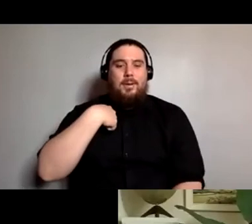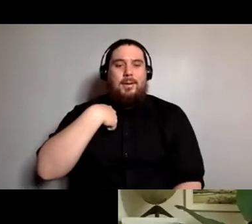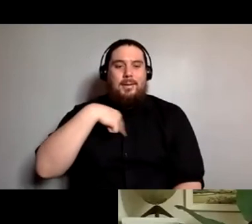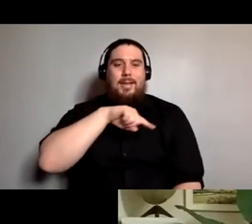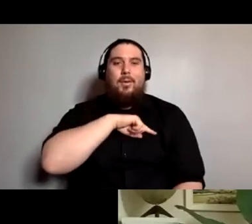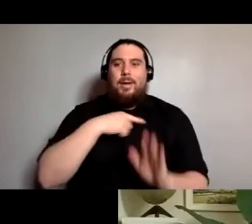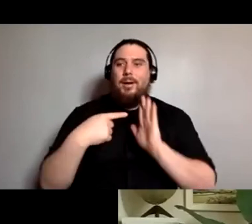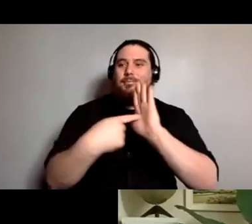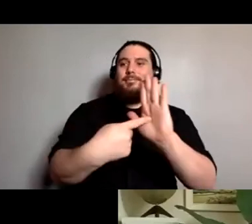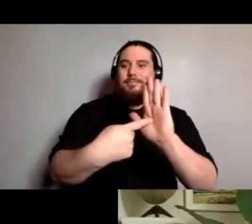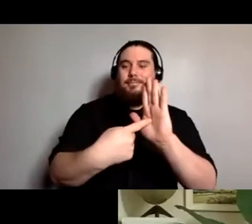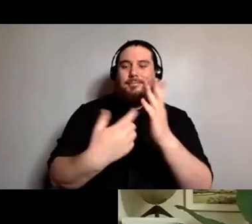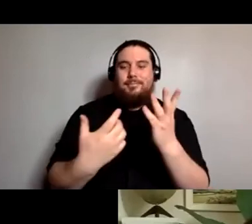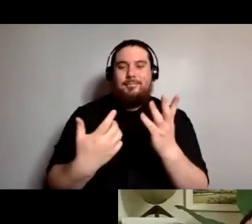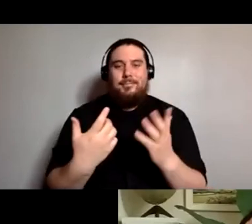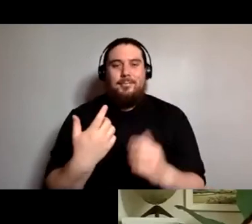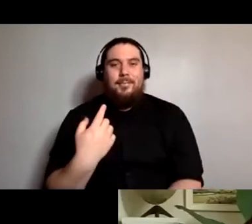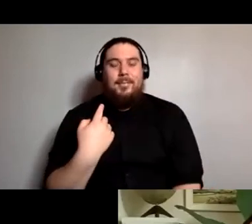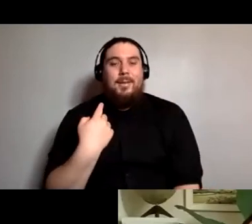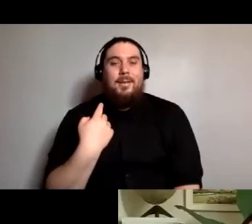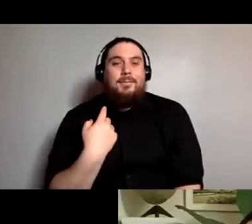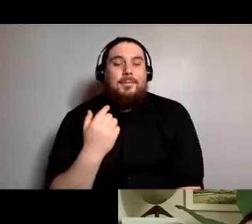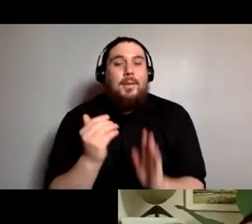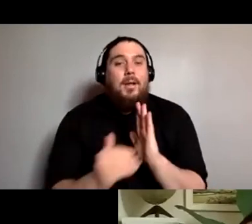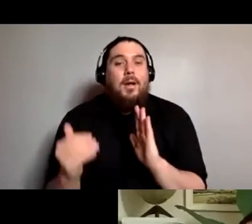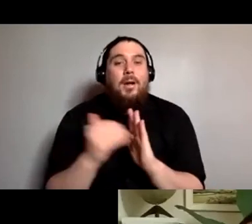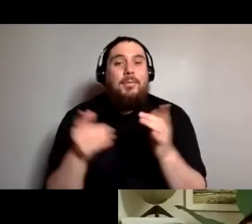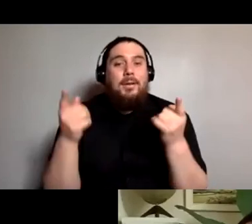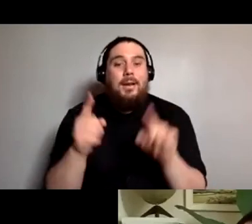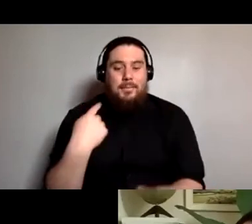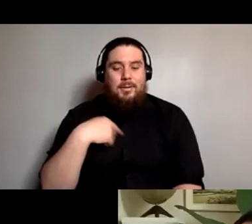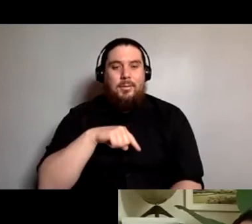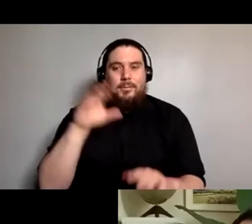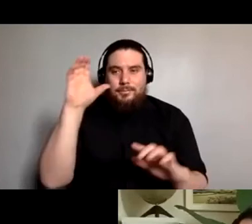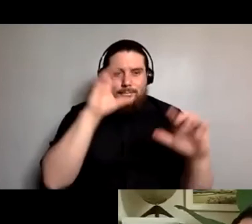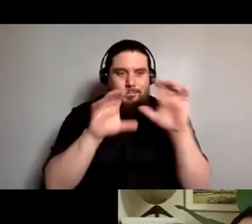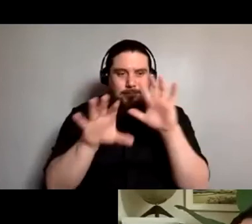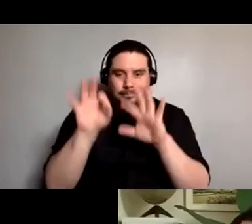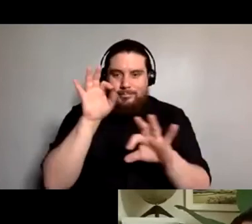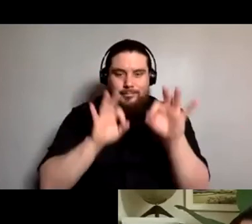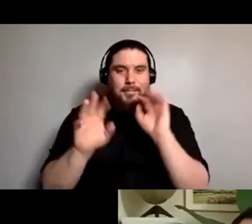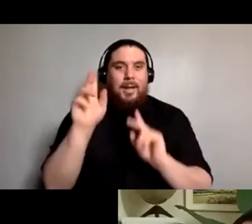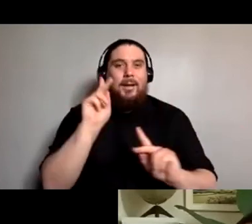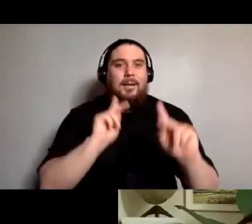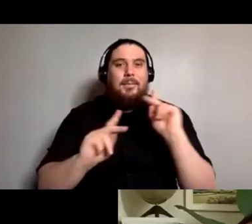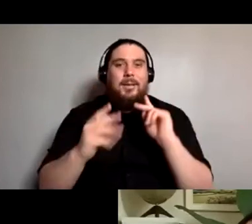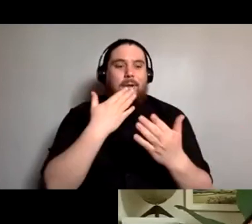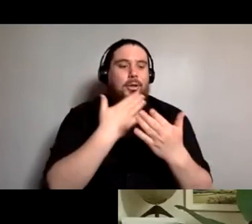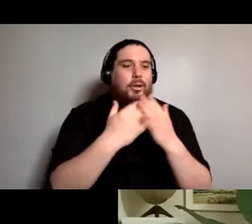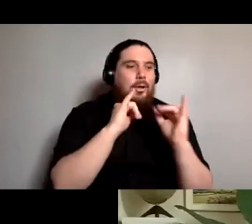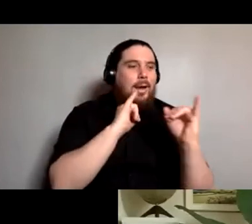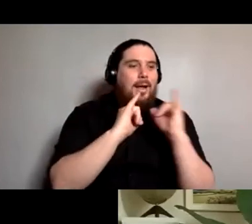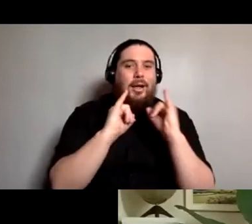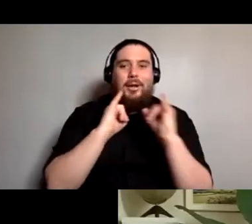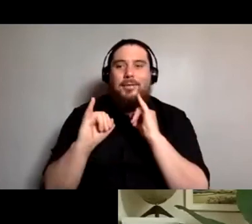advertised. We far too frequently select for people that are good at interviews and not